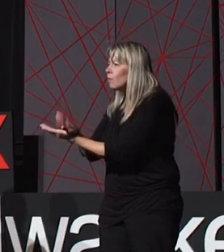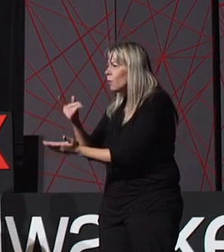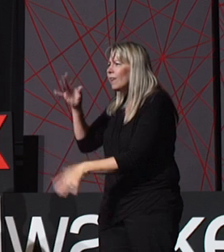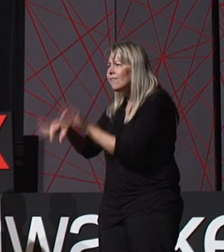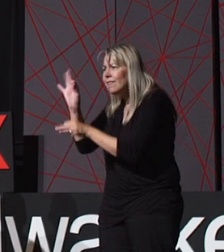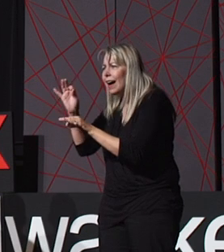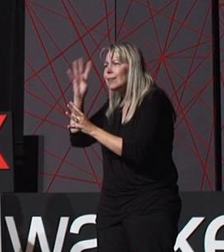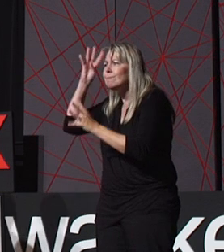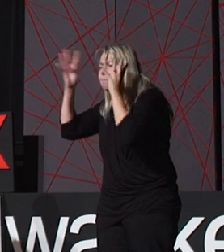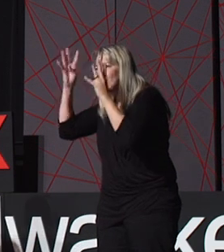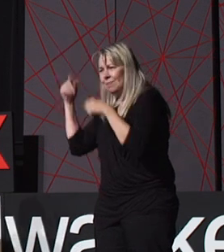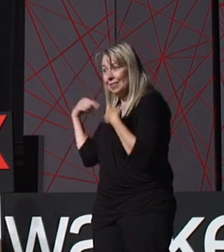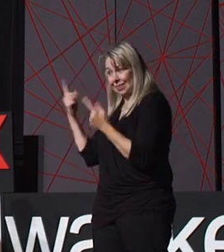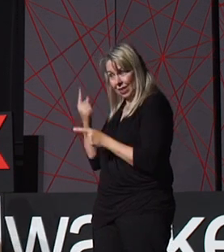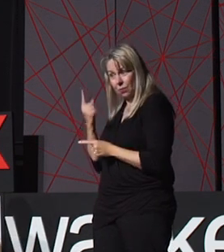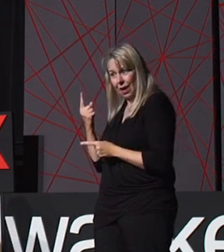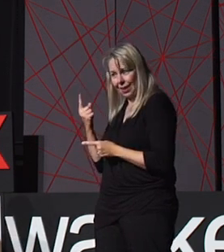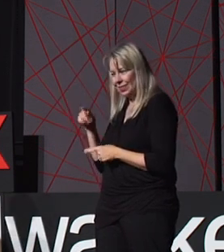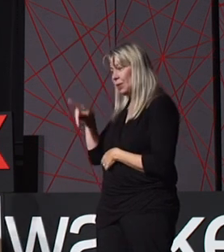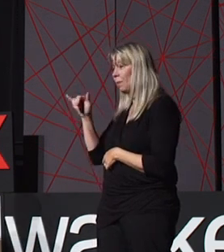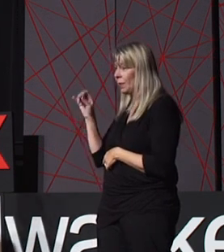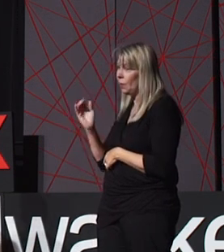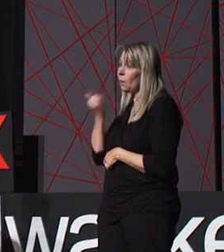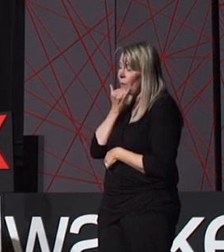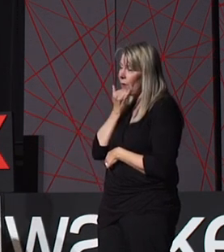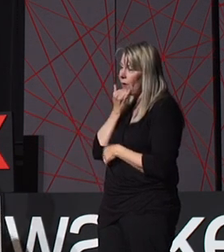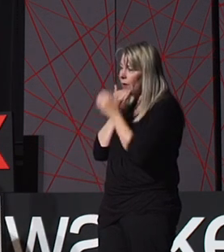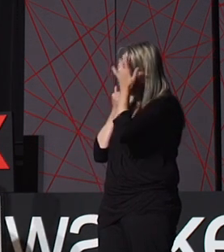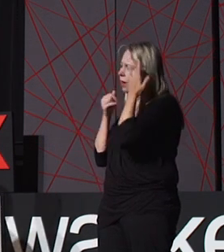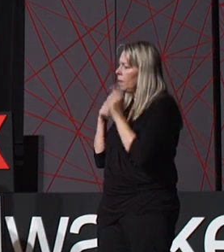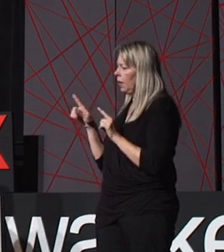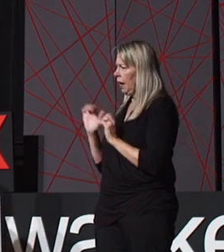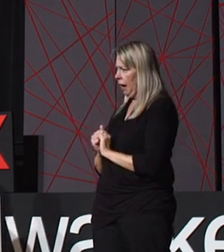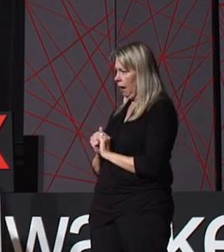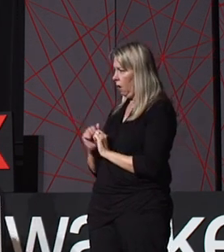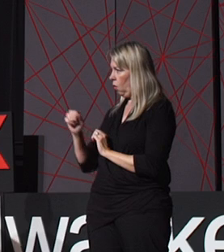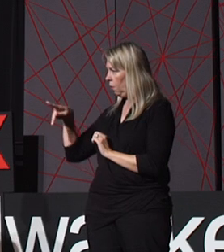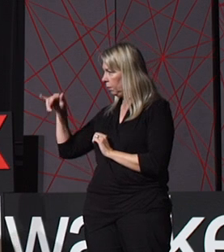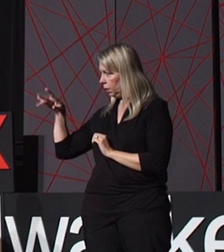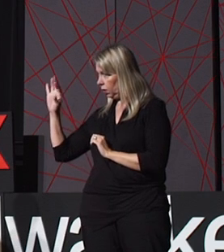intervention since then. So how do we reconcile this paradox?